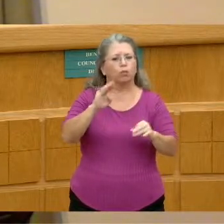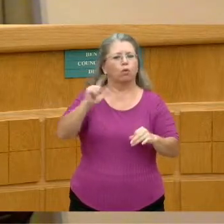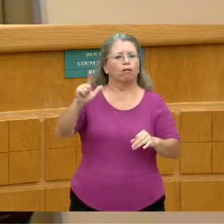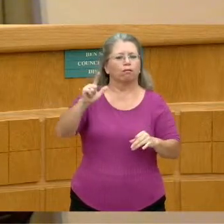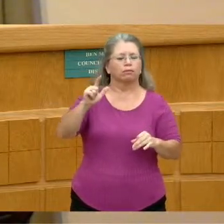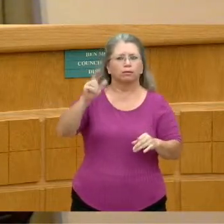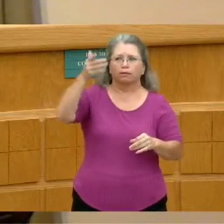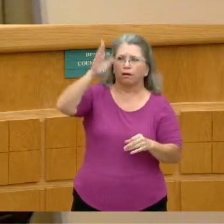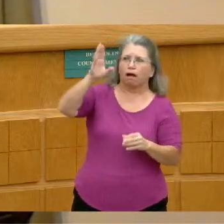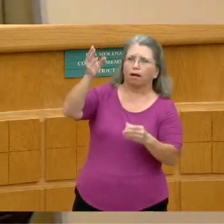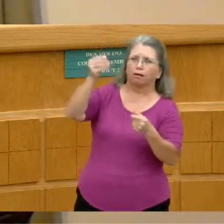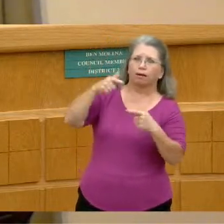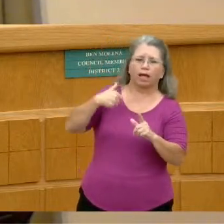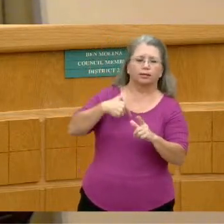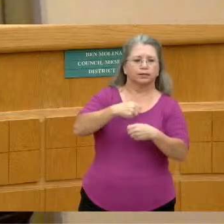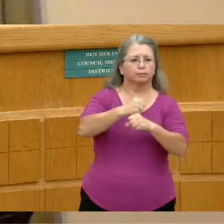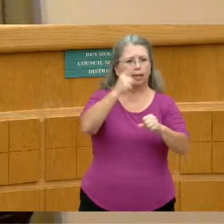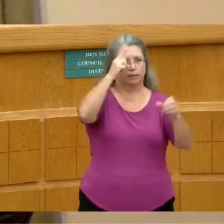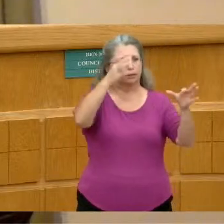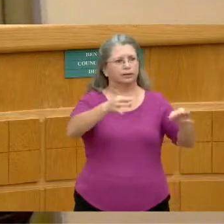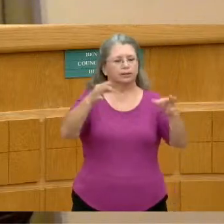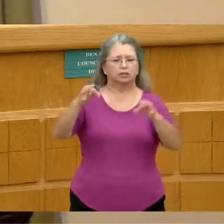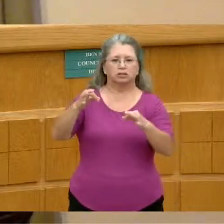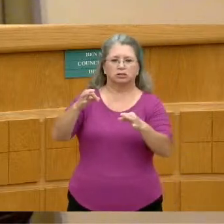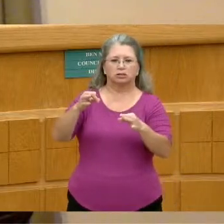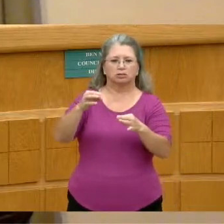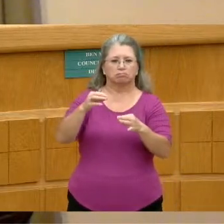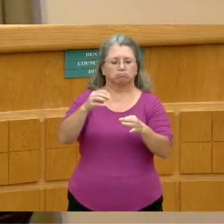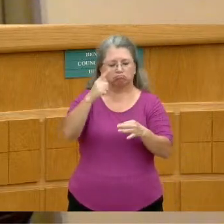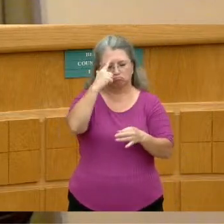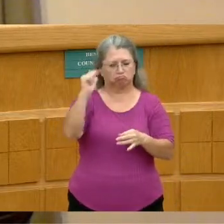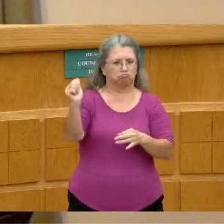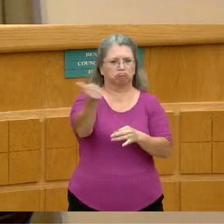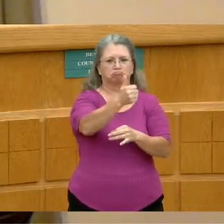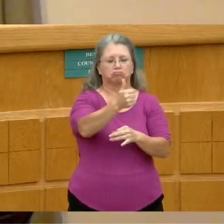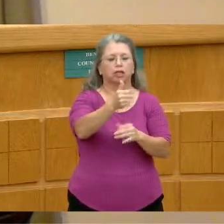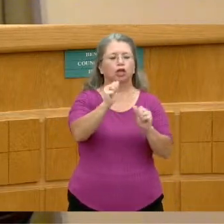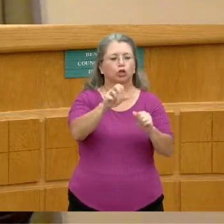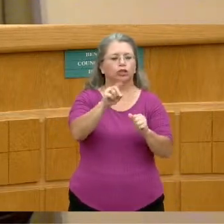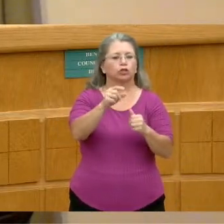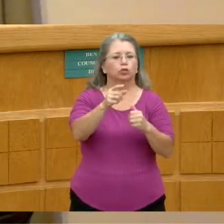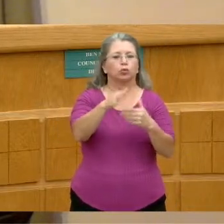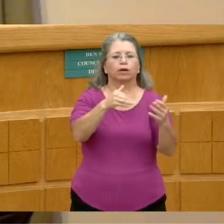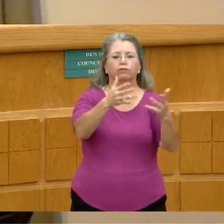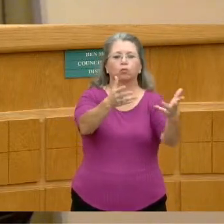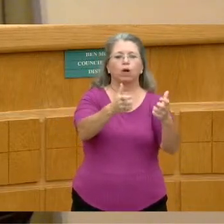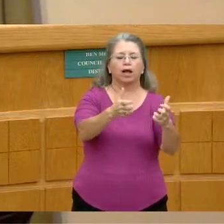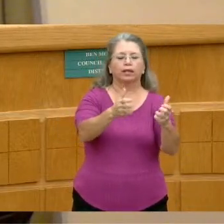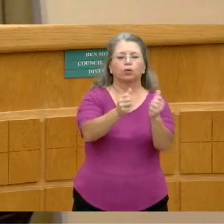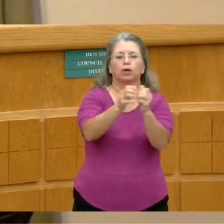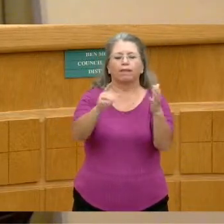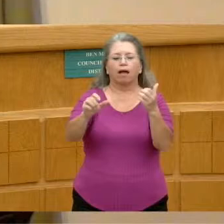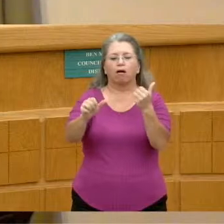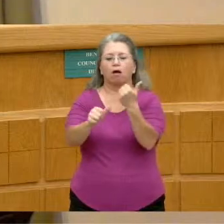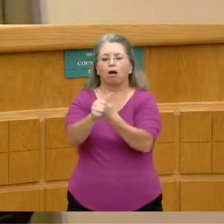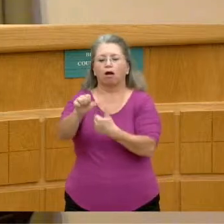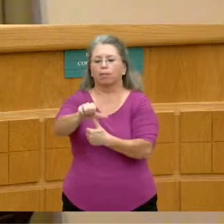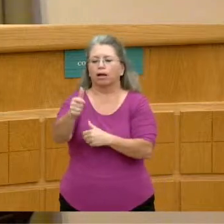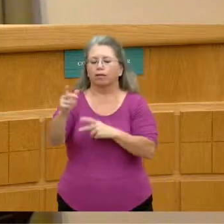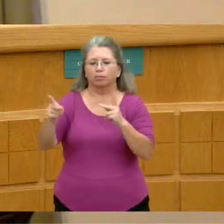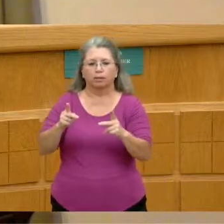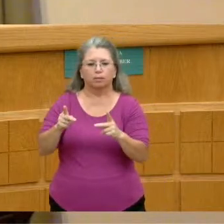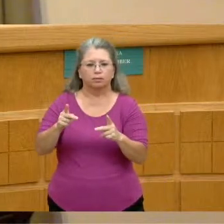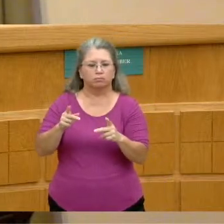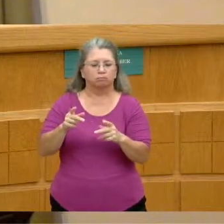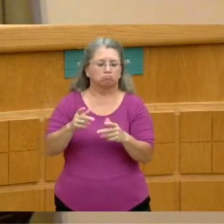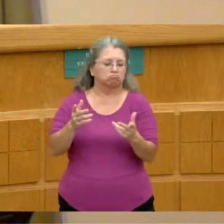see fit. You can do what you want, when you want, as long as it doesn't harm others. No one takes offense at those